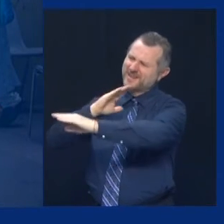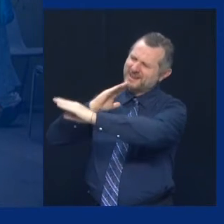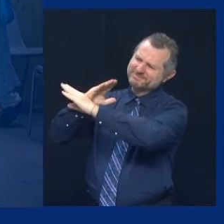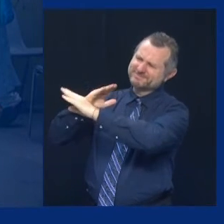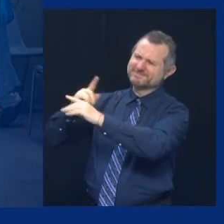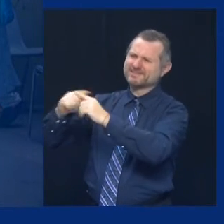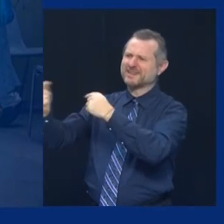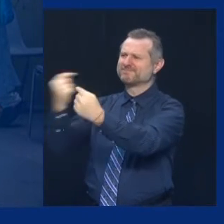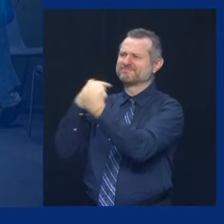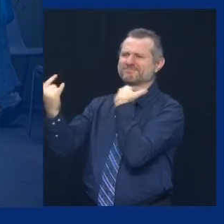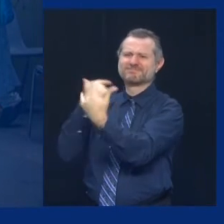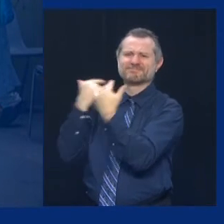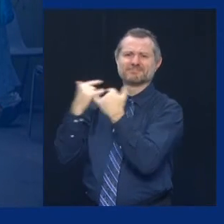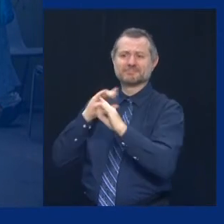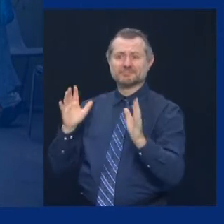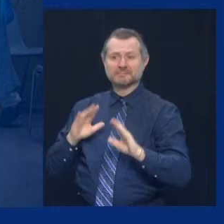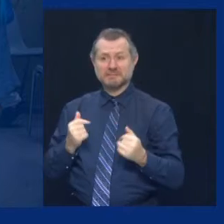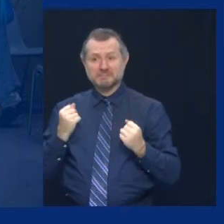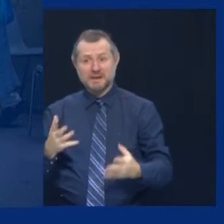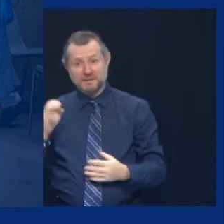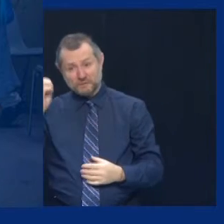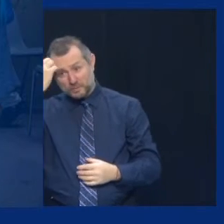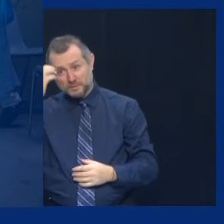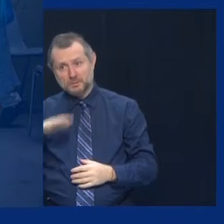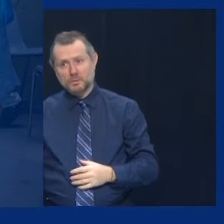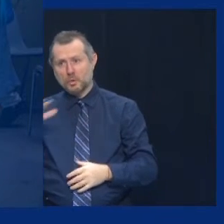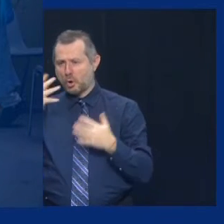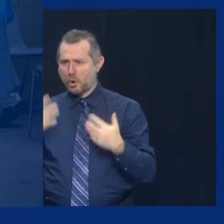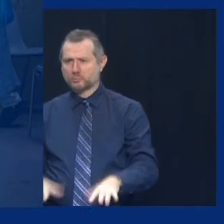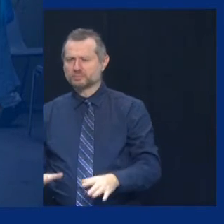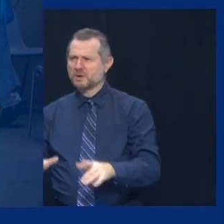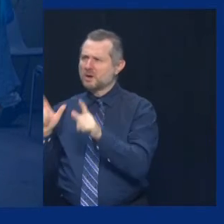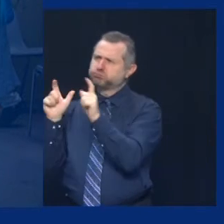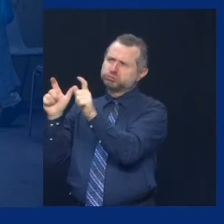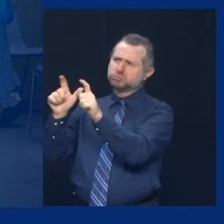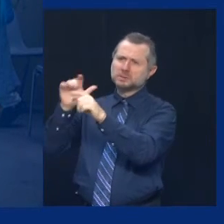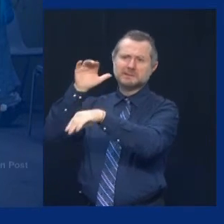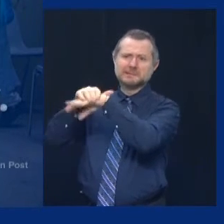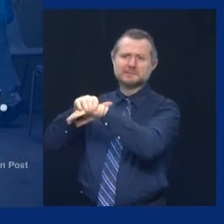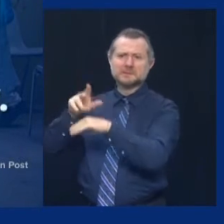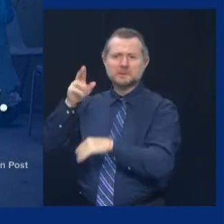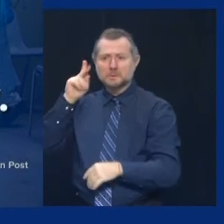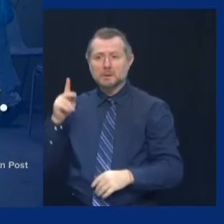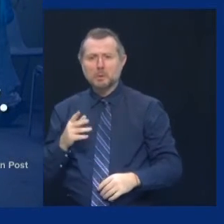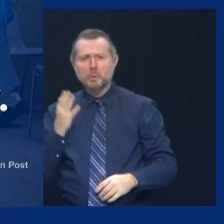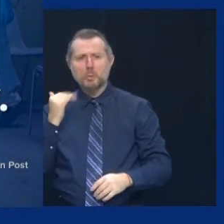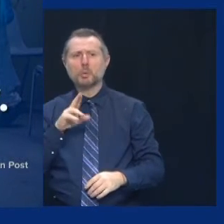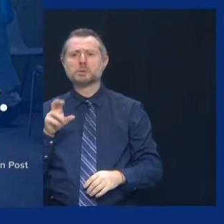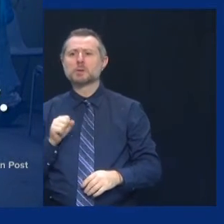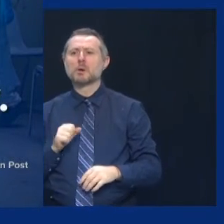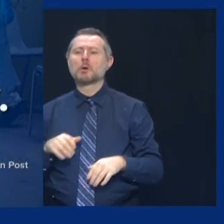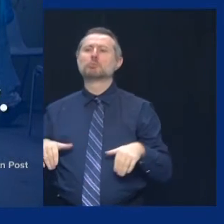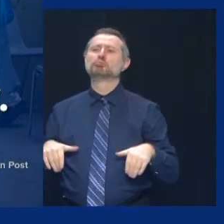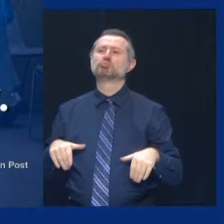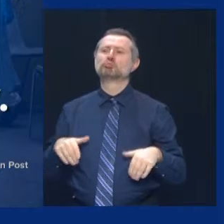Many European countries have done it. Why are we doing nothing?